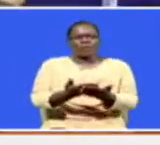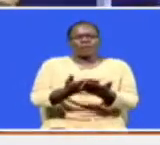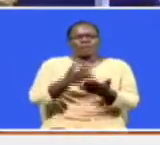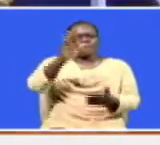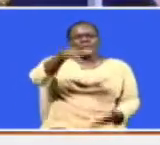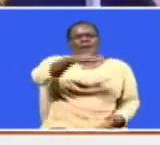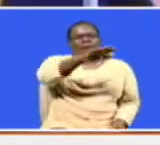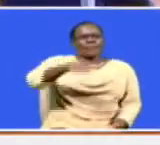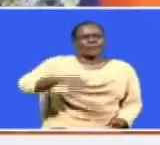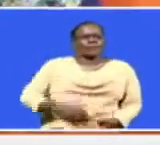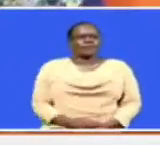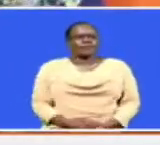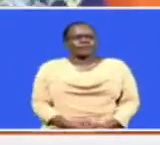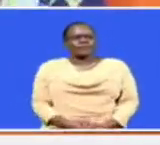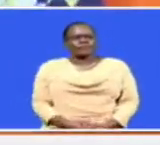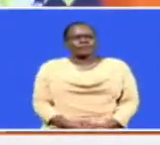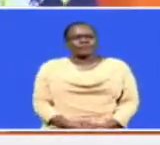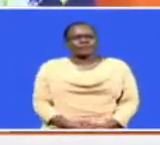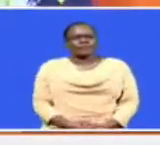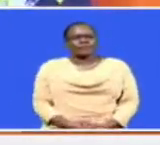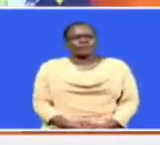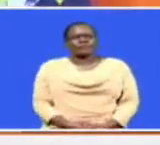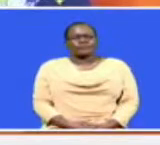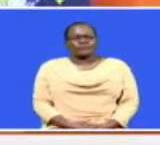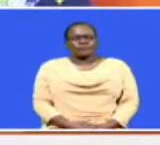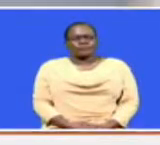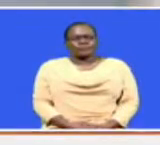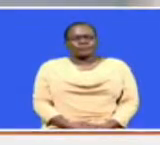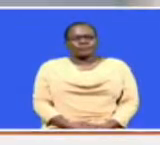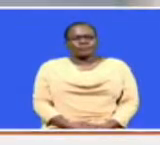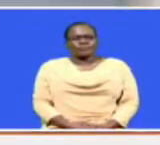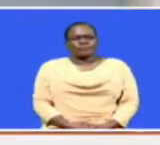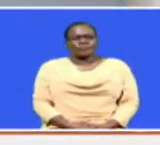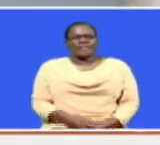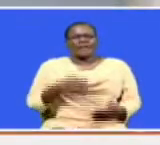House. Brenda Zeda Radido, KTN News. Thank you, Brenda.